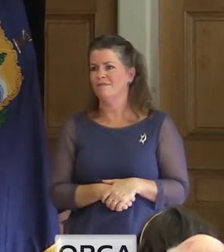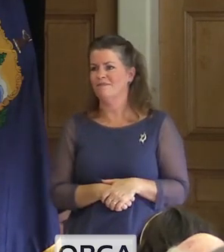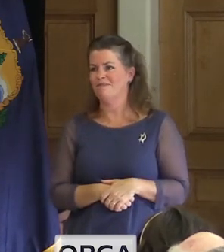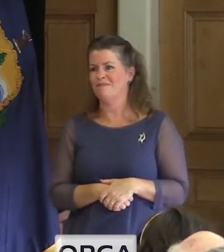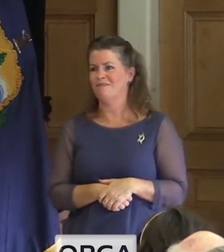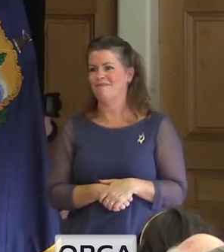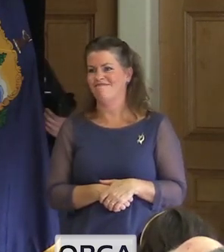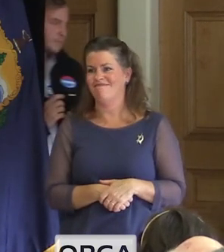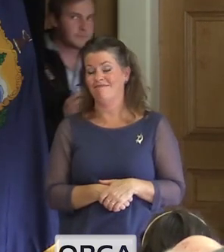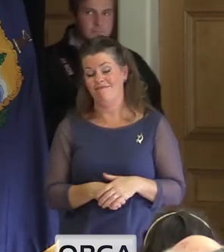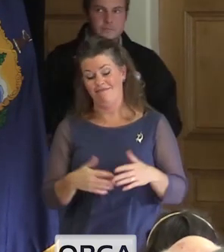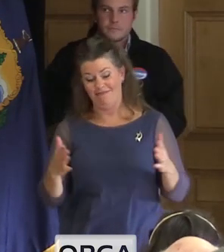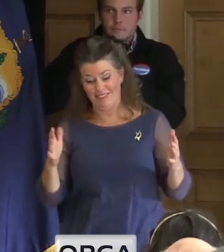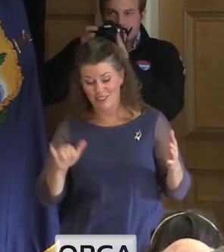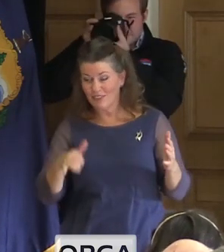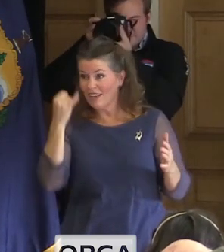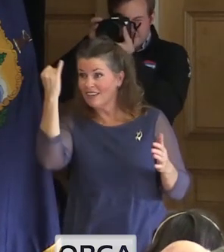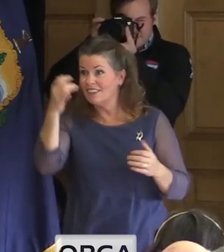So that idea,